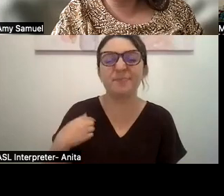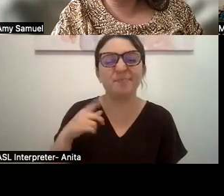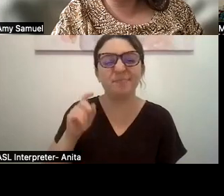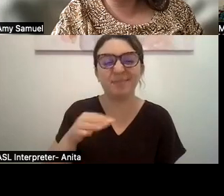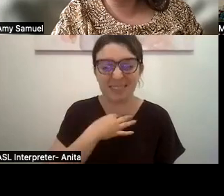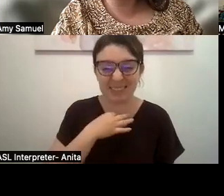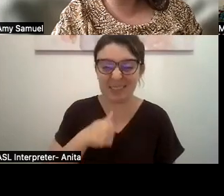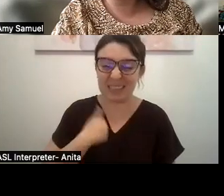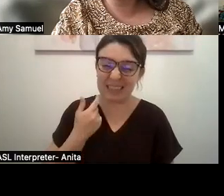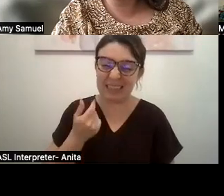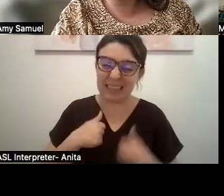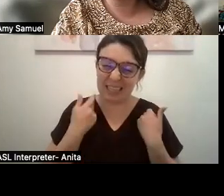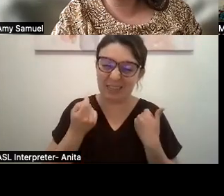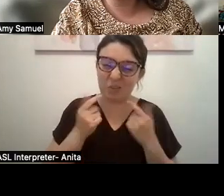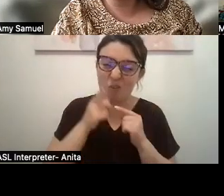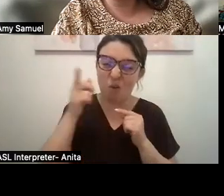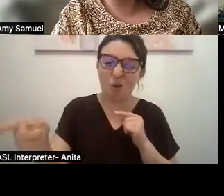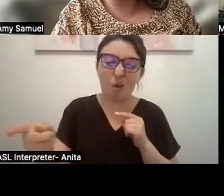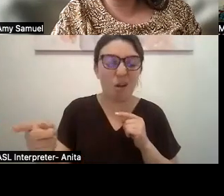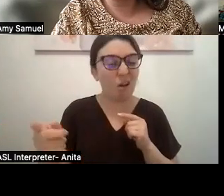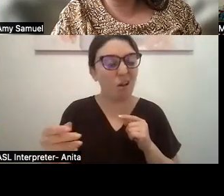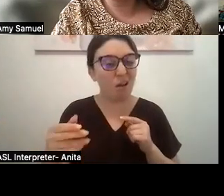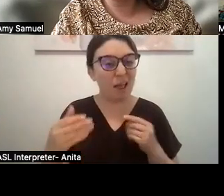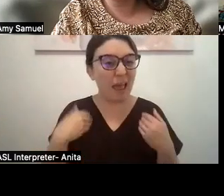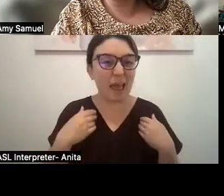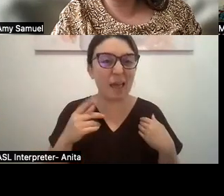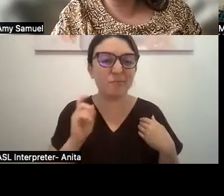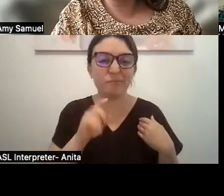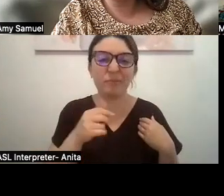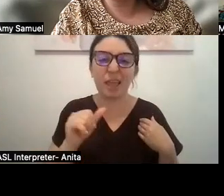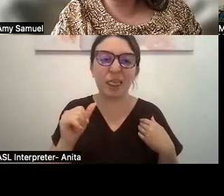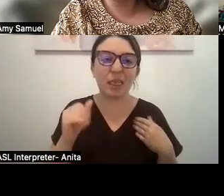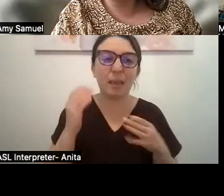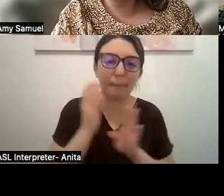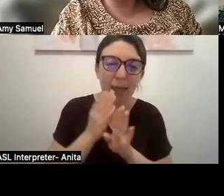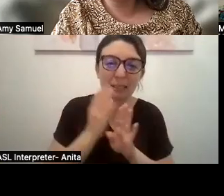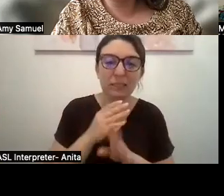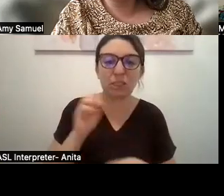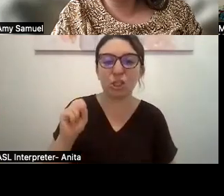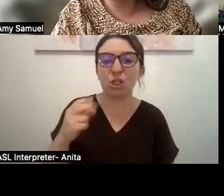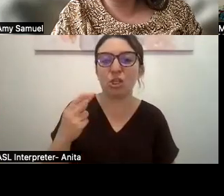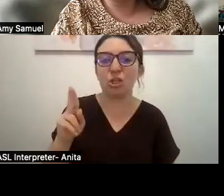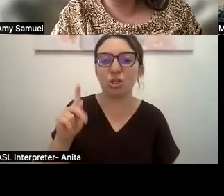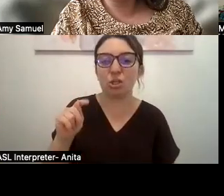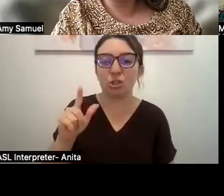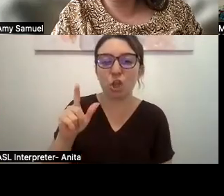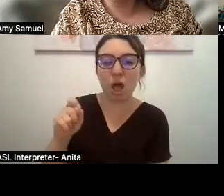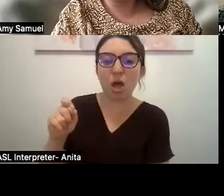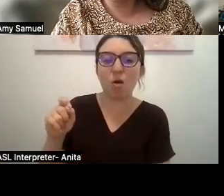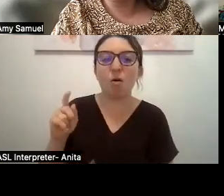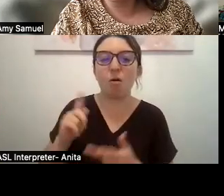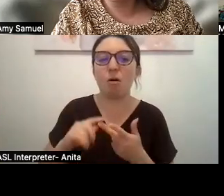of far away, and was curious if there's any kind of like buses or shuttles or carpools or something like